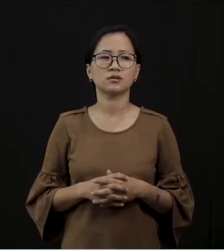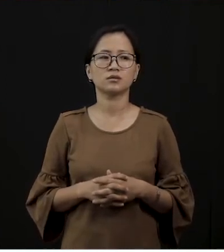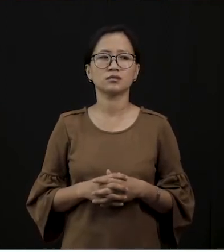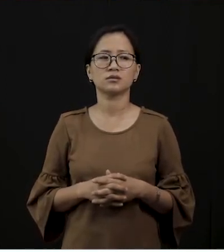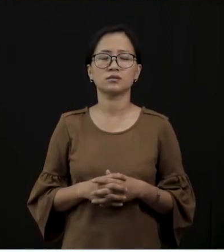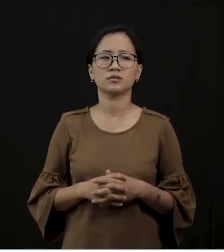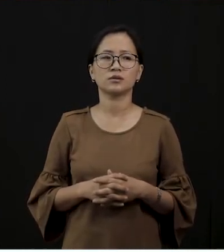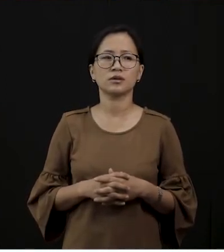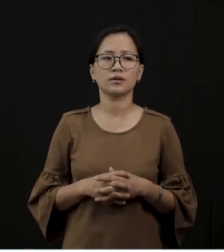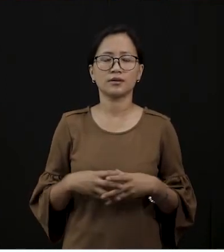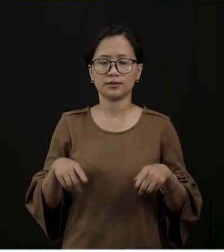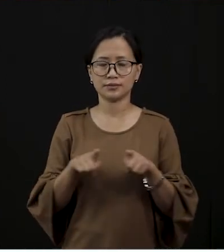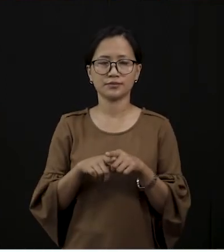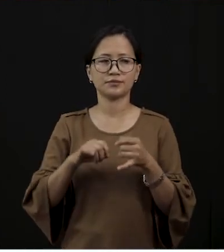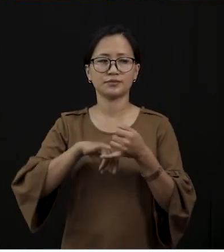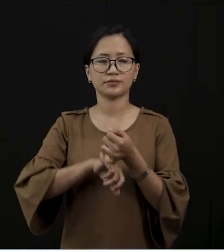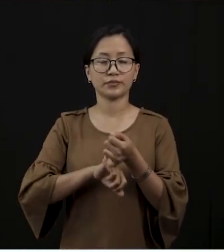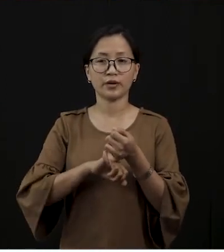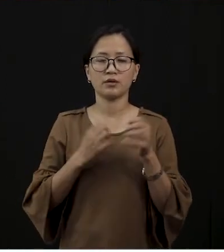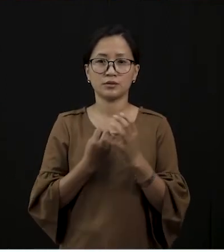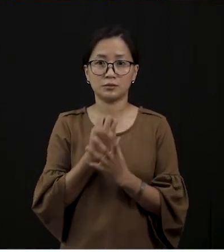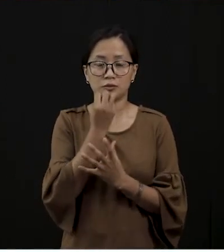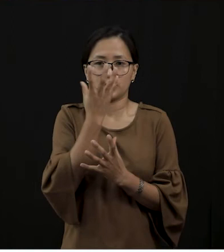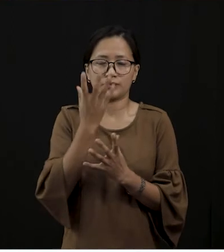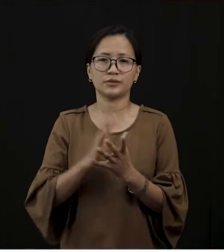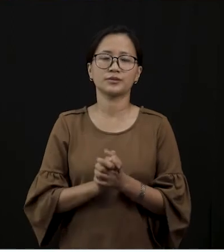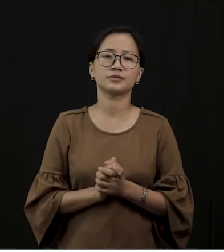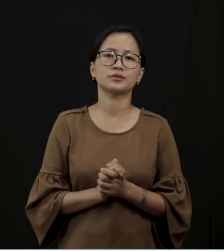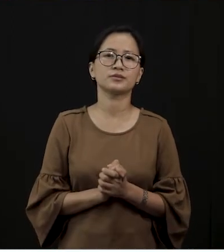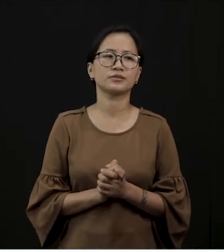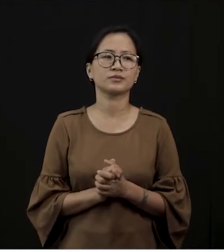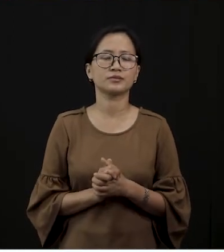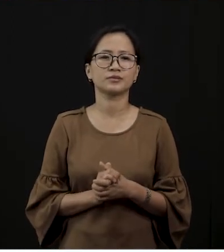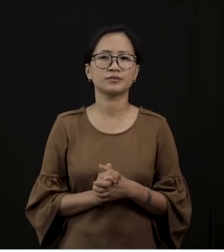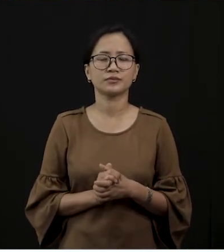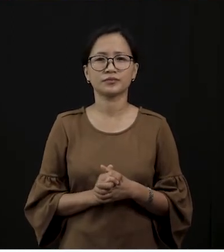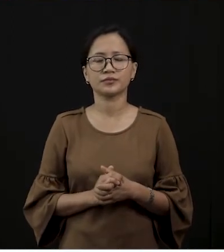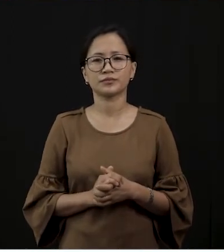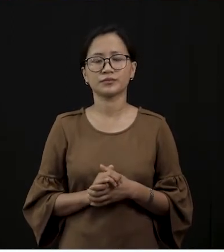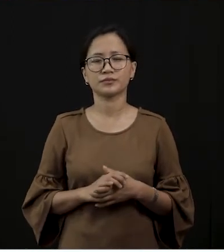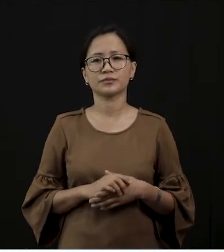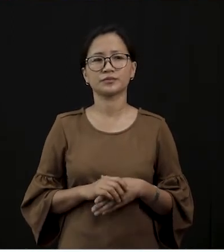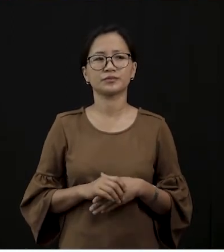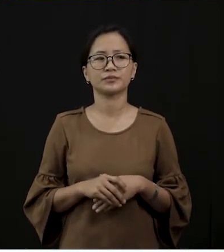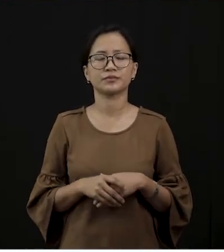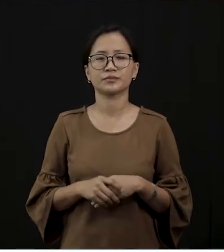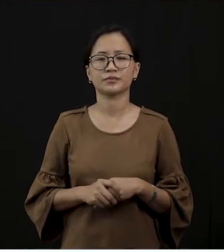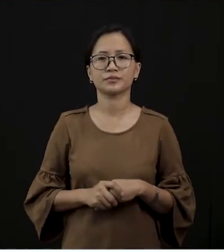and spring. The 4 seasons are summer, autumn,